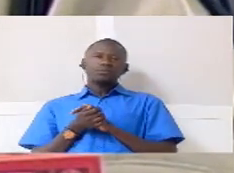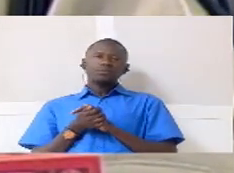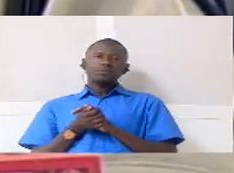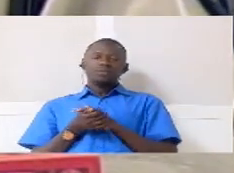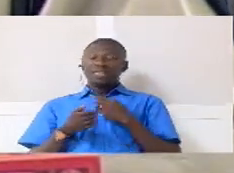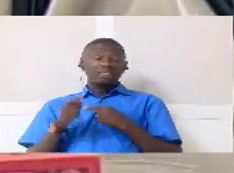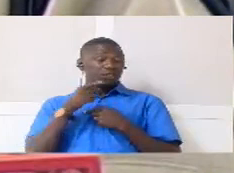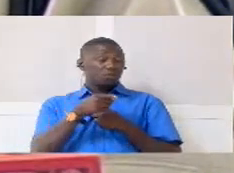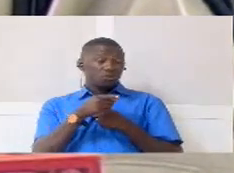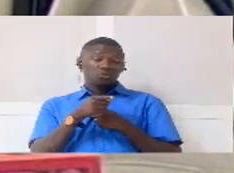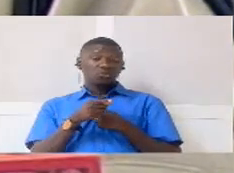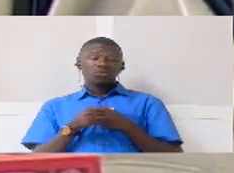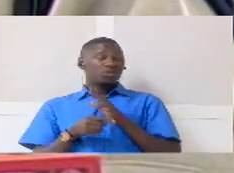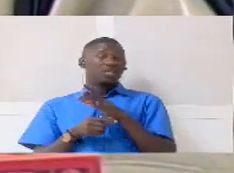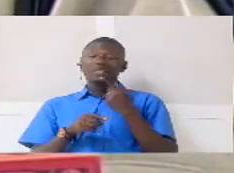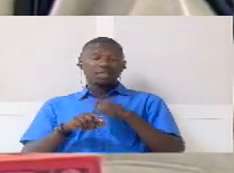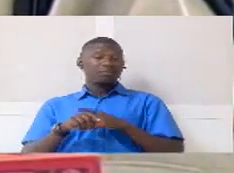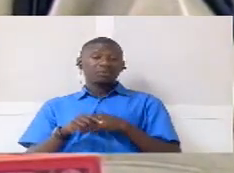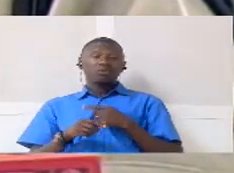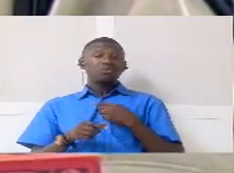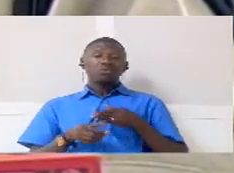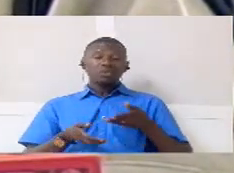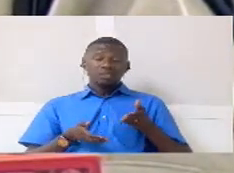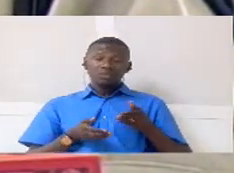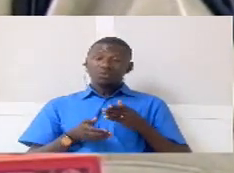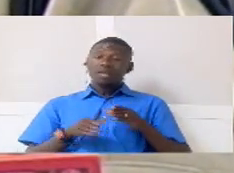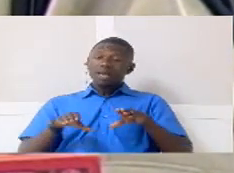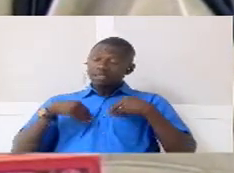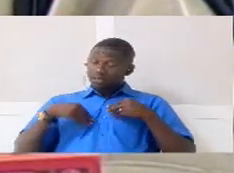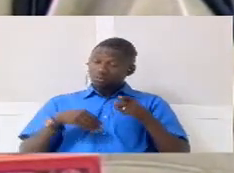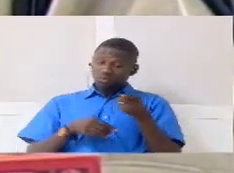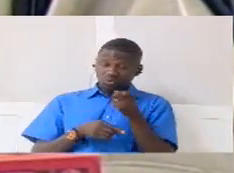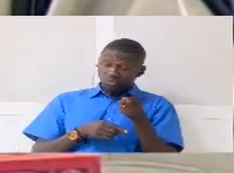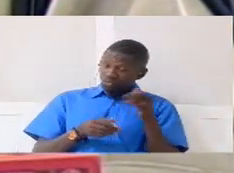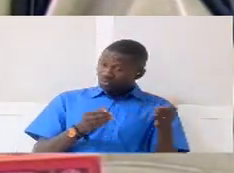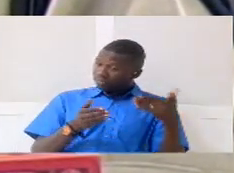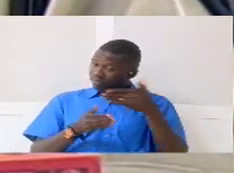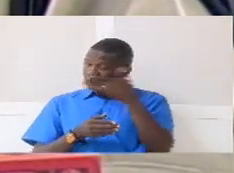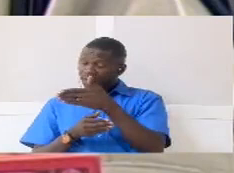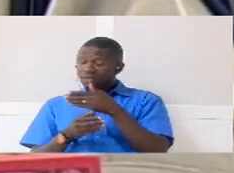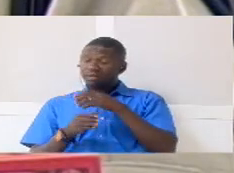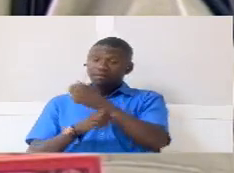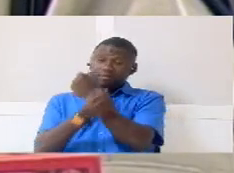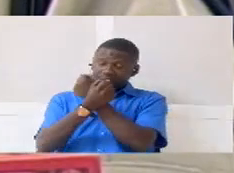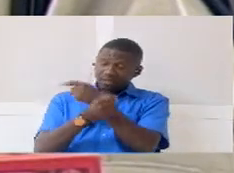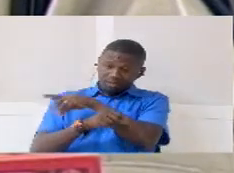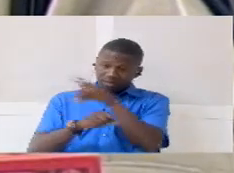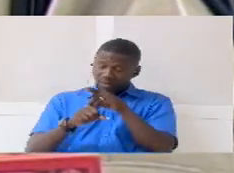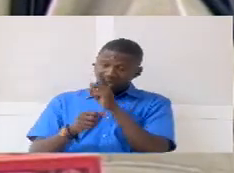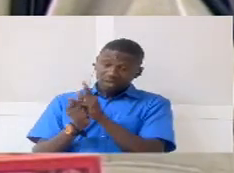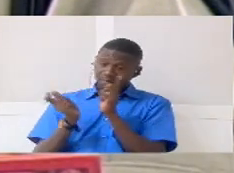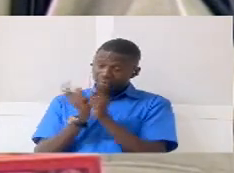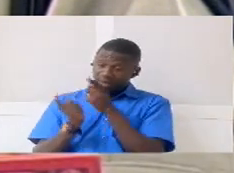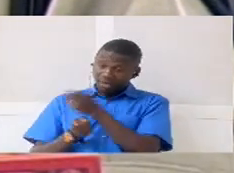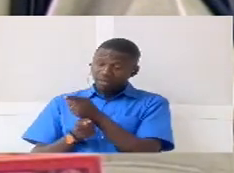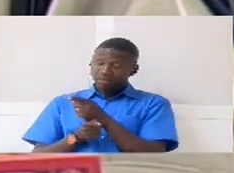diamu akendo kuwaldi. But even at that, sometimes it is difficult for those bodies to be given access to be able to meet the prisoners and to get